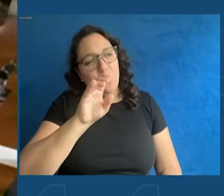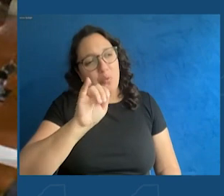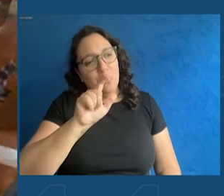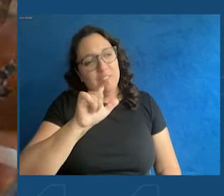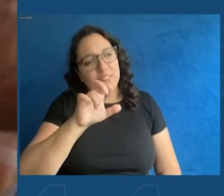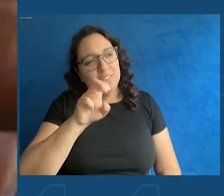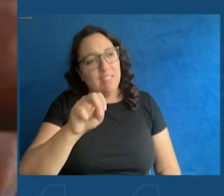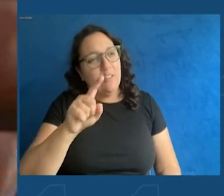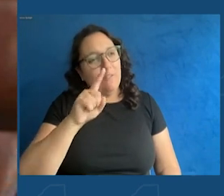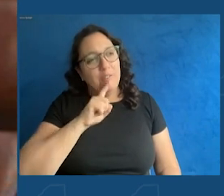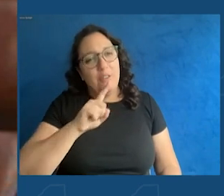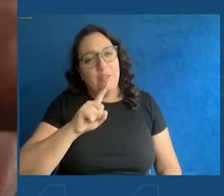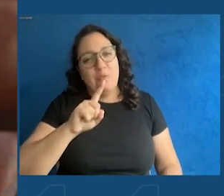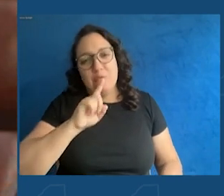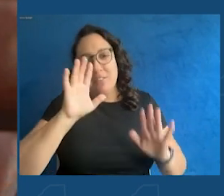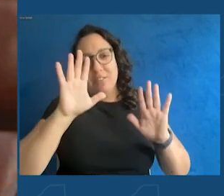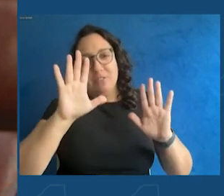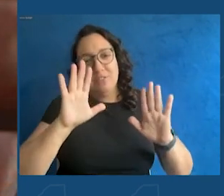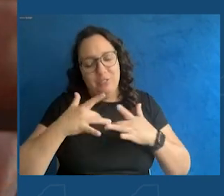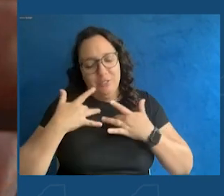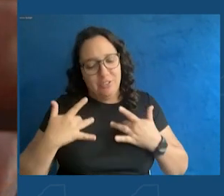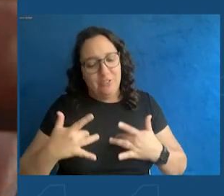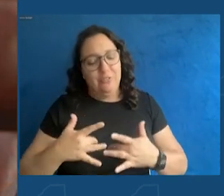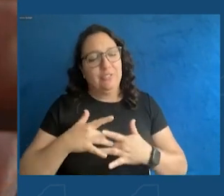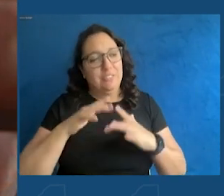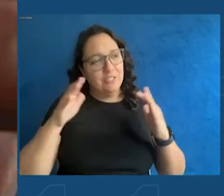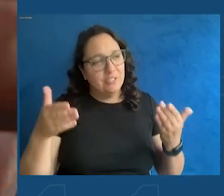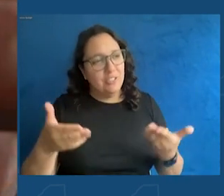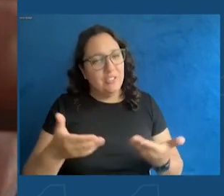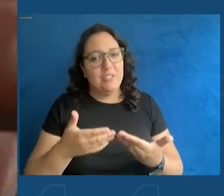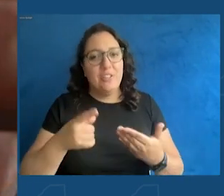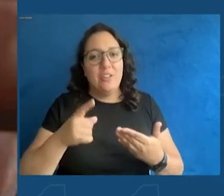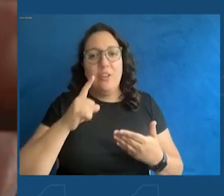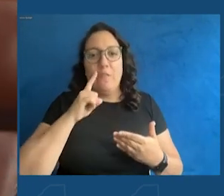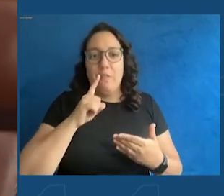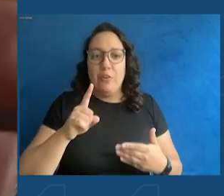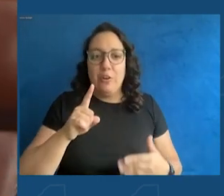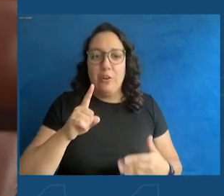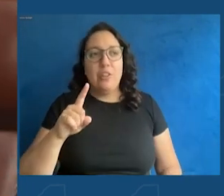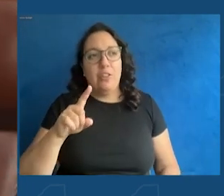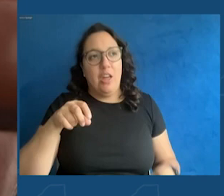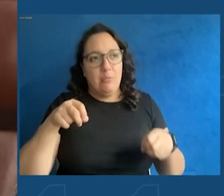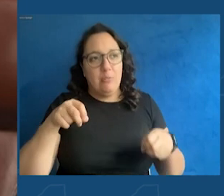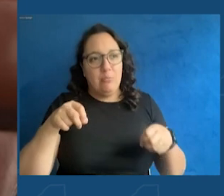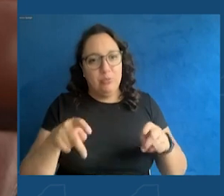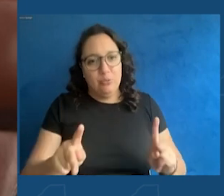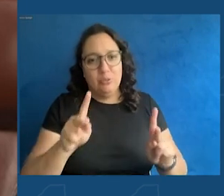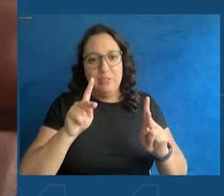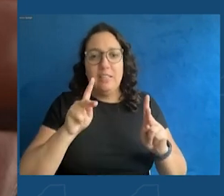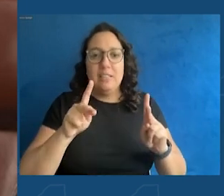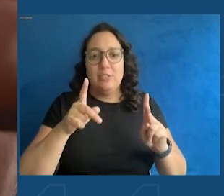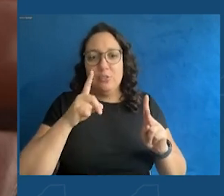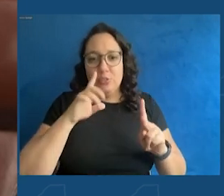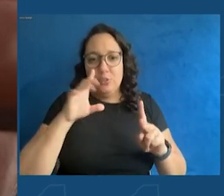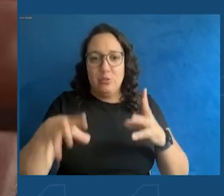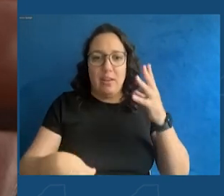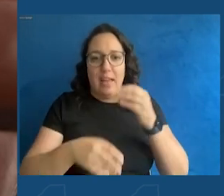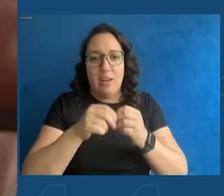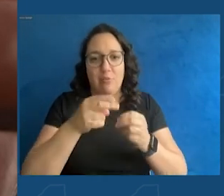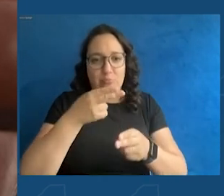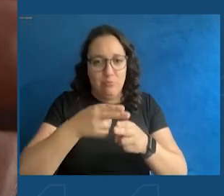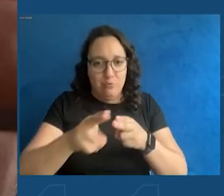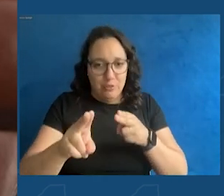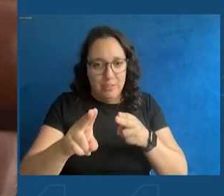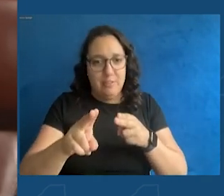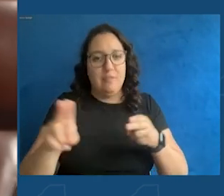generous introduction, for the opportunity to add a few very brief comments. I know we would like to get across the street